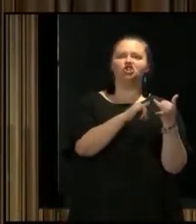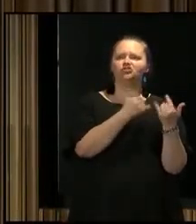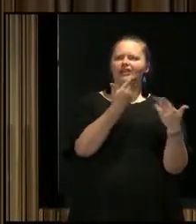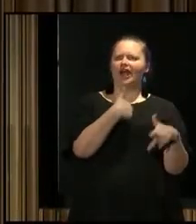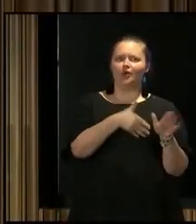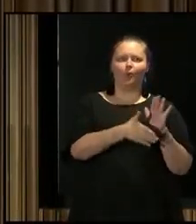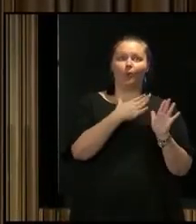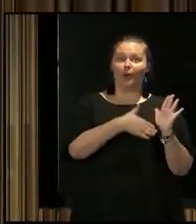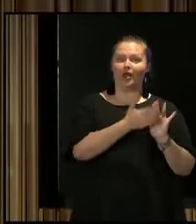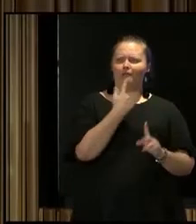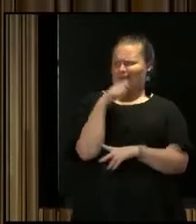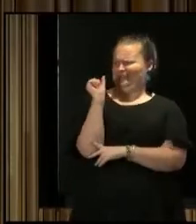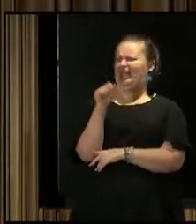yeah.